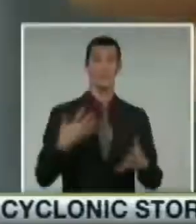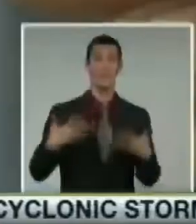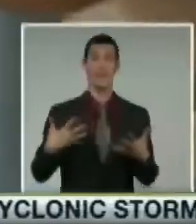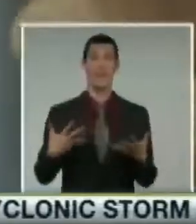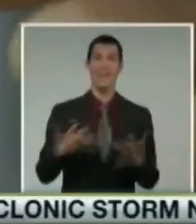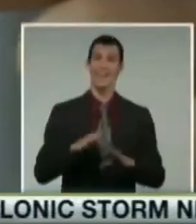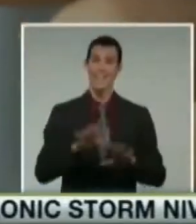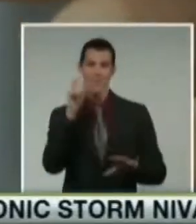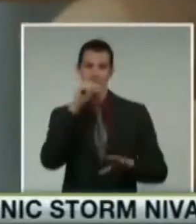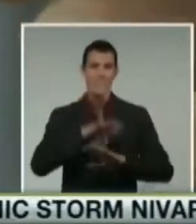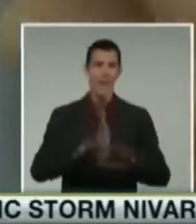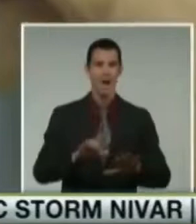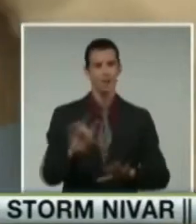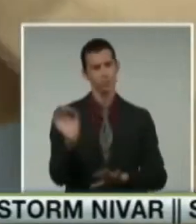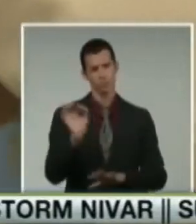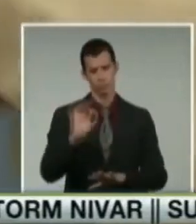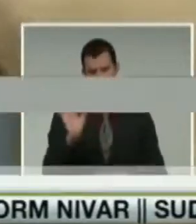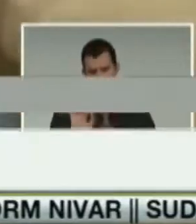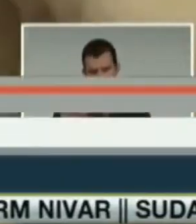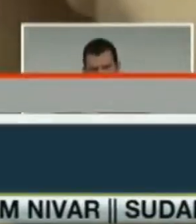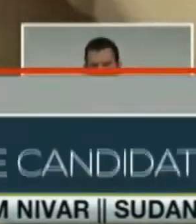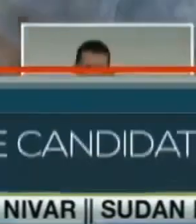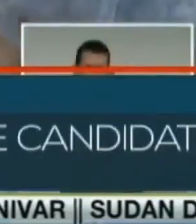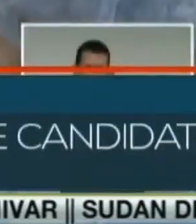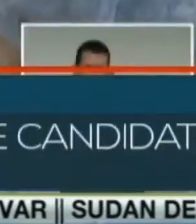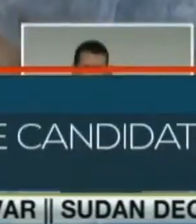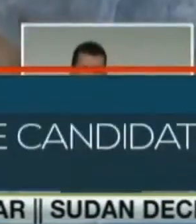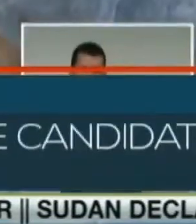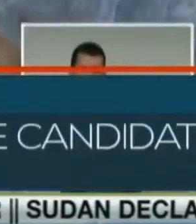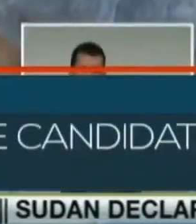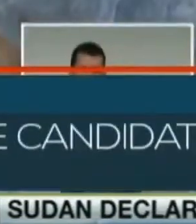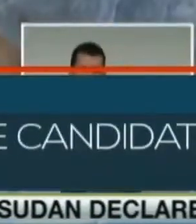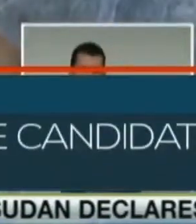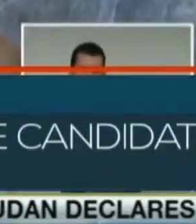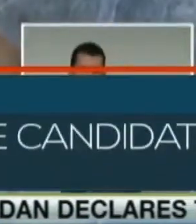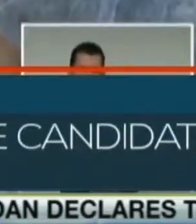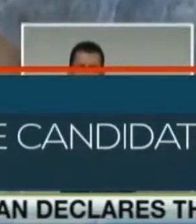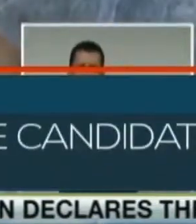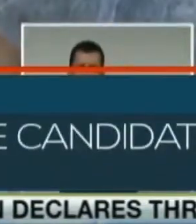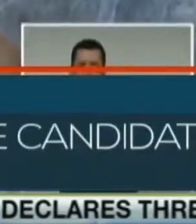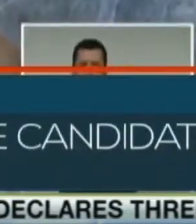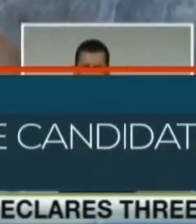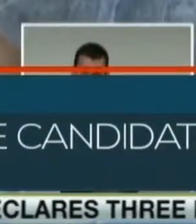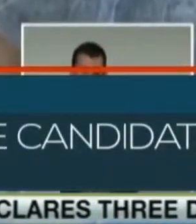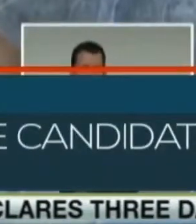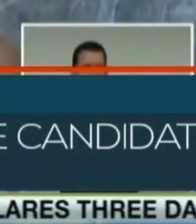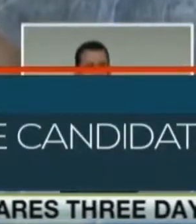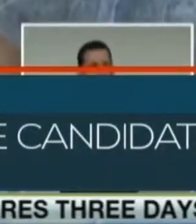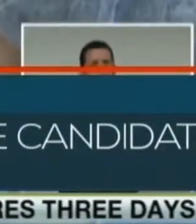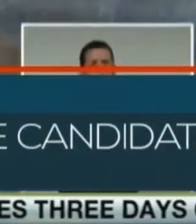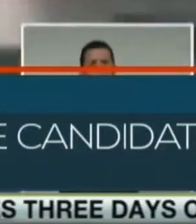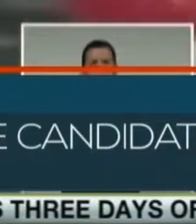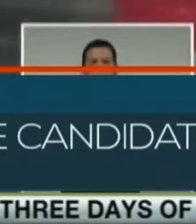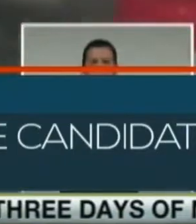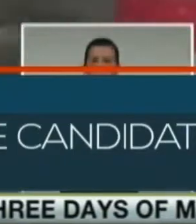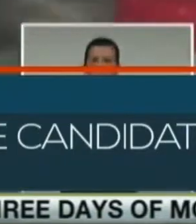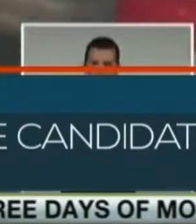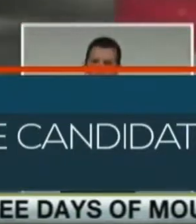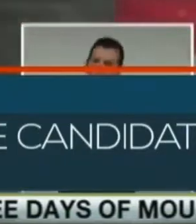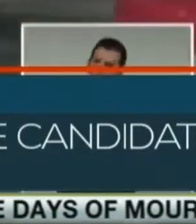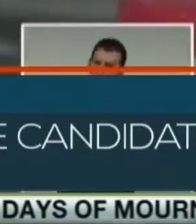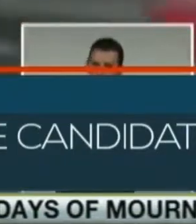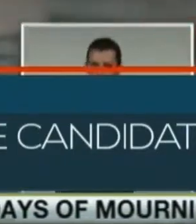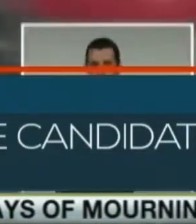developed to four. After a careful review of research conducted to date, the Center for the State Control of Medicines, Equipment and